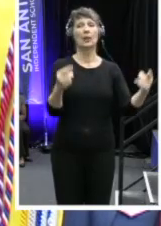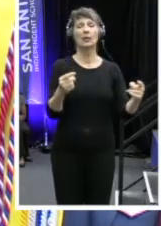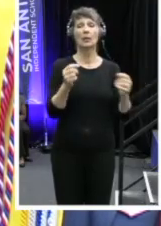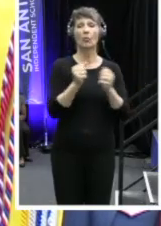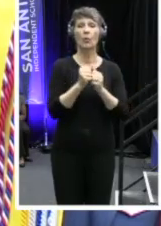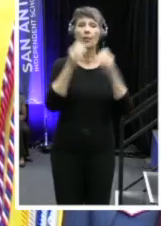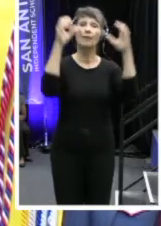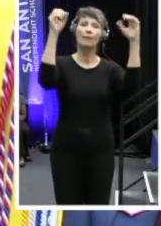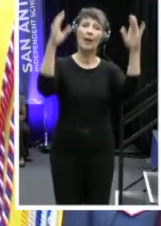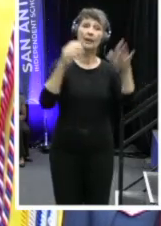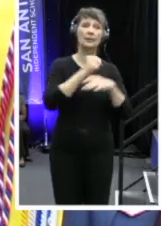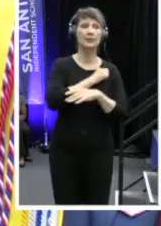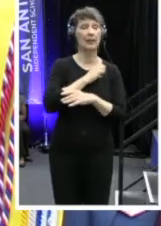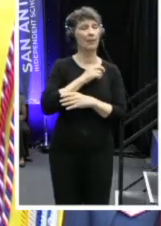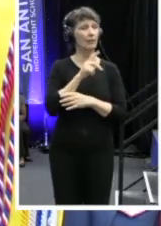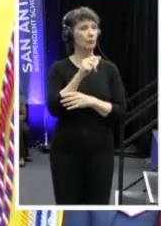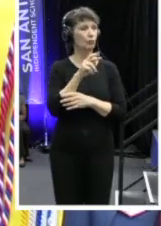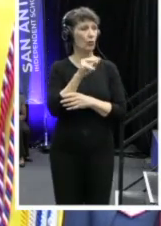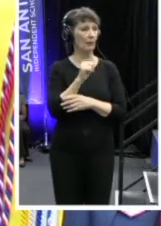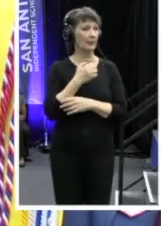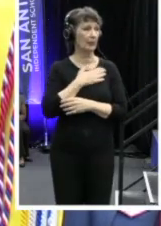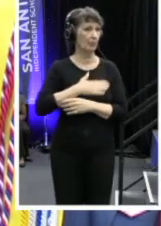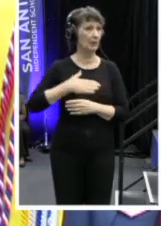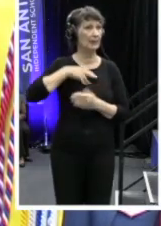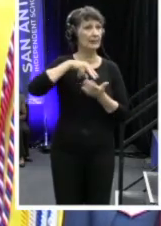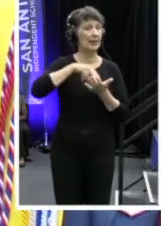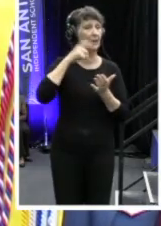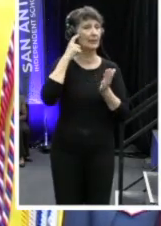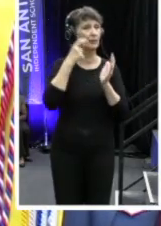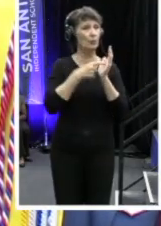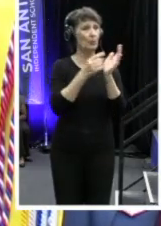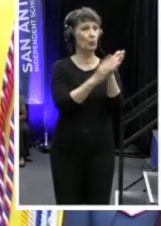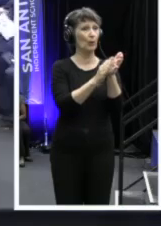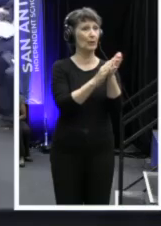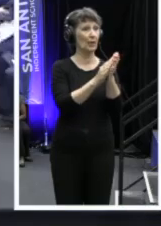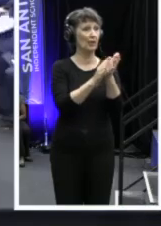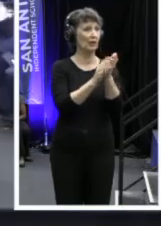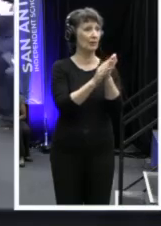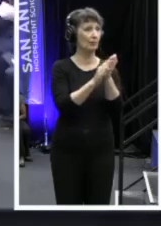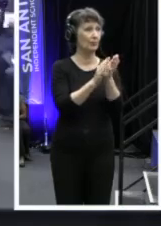the faculty and staff of Travis please stand to be recognized?